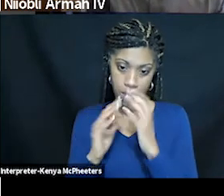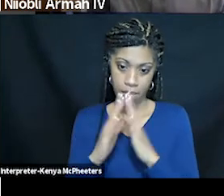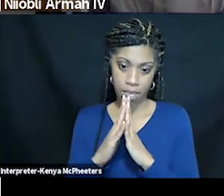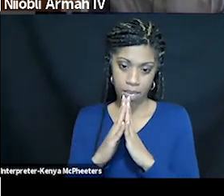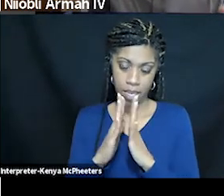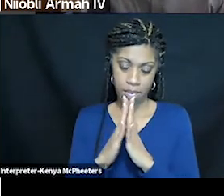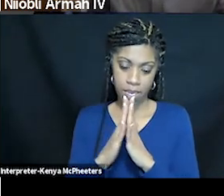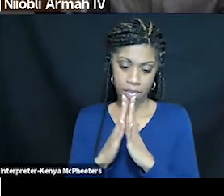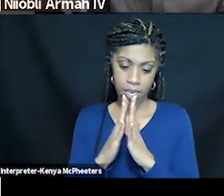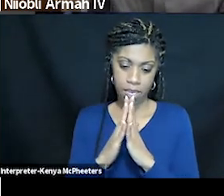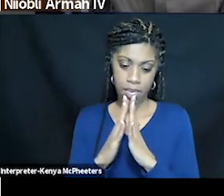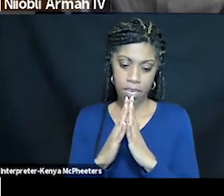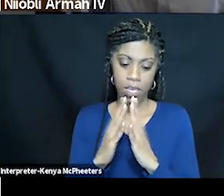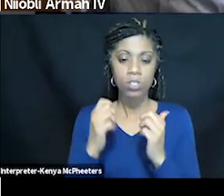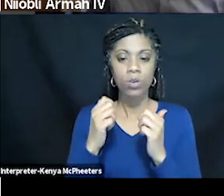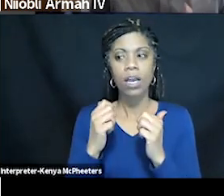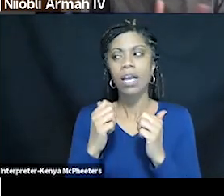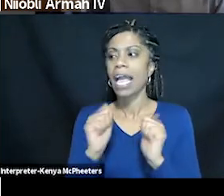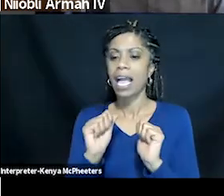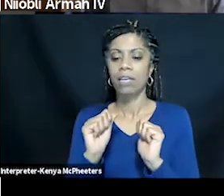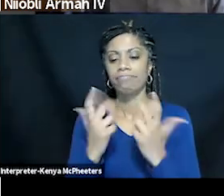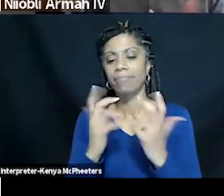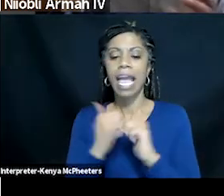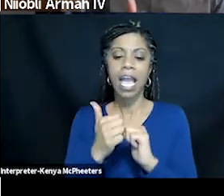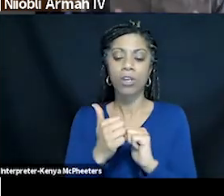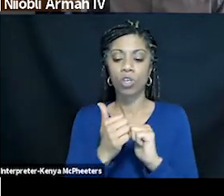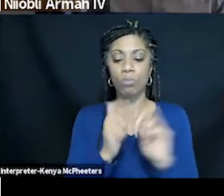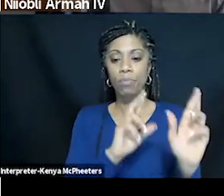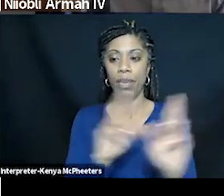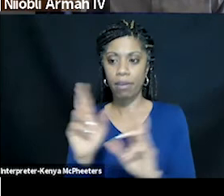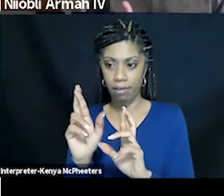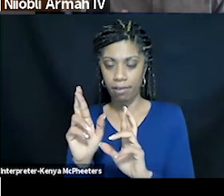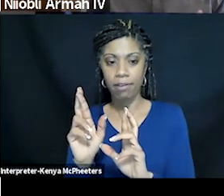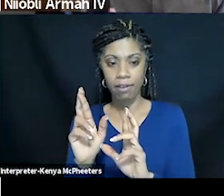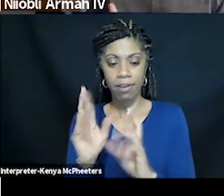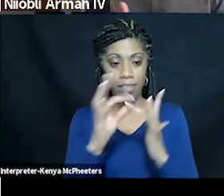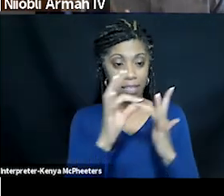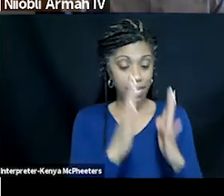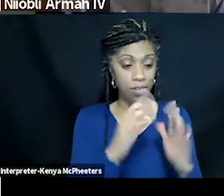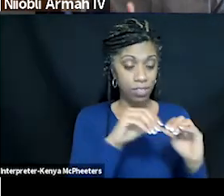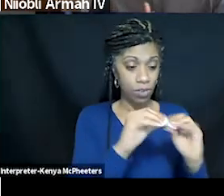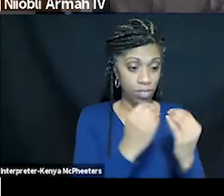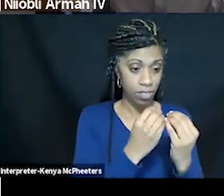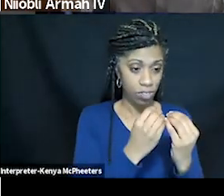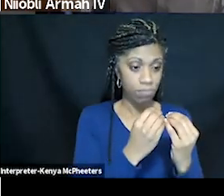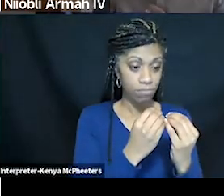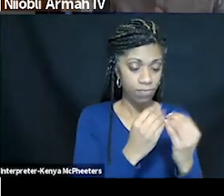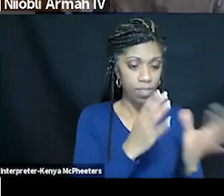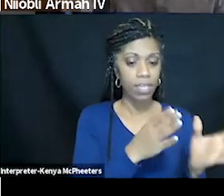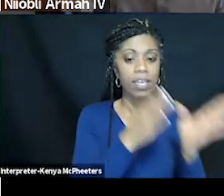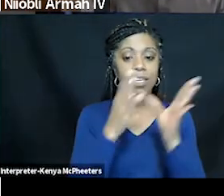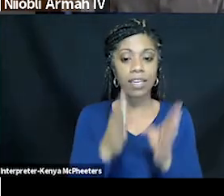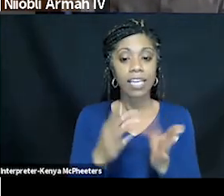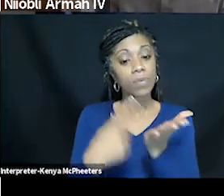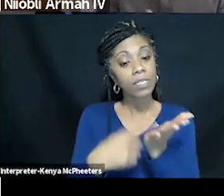relationship with the leaders in the organization, how you prepare them. Then we talked about the language that gets people attracted or detracted and